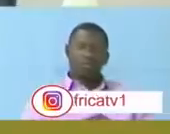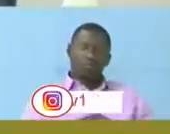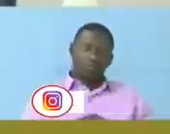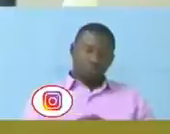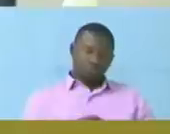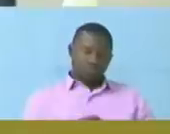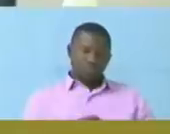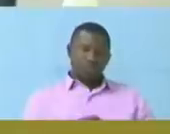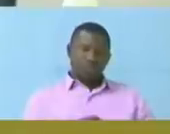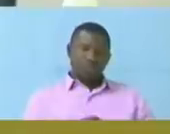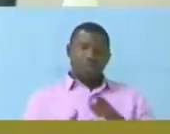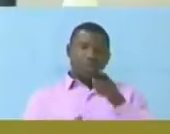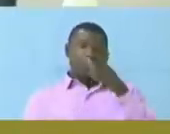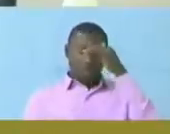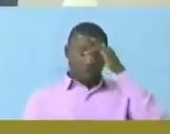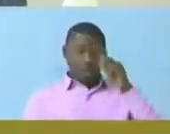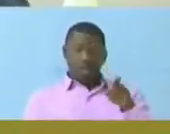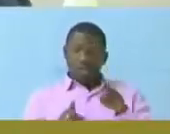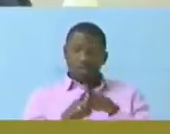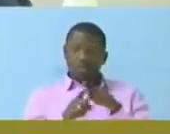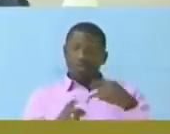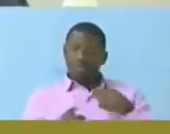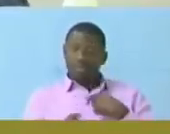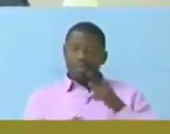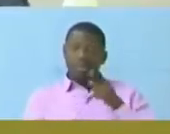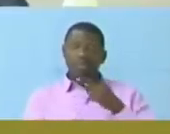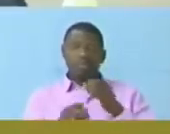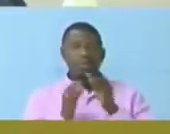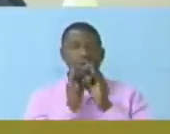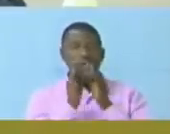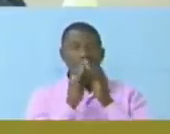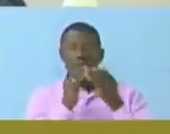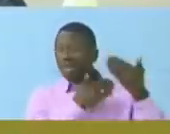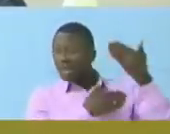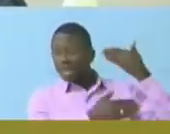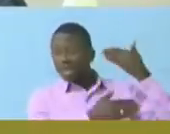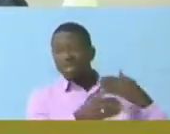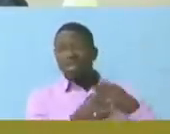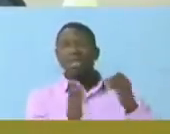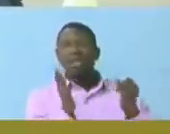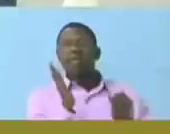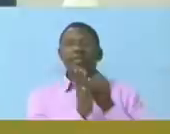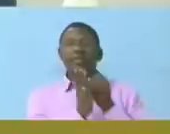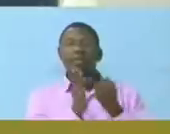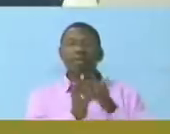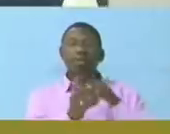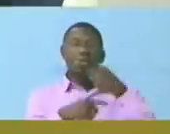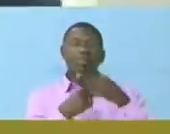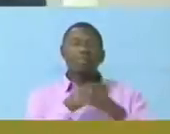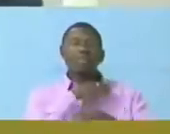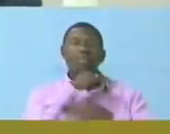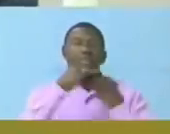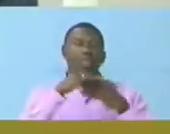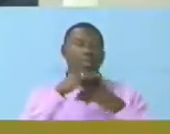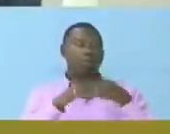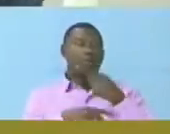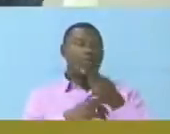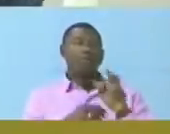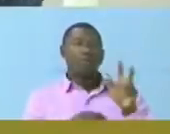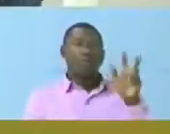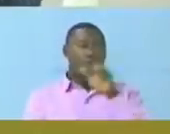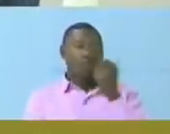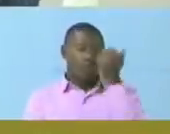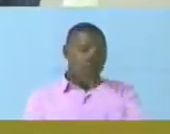would agree with me, you've mentioned earlier, that the investigations of the killing of the West African migrants